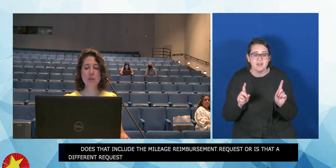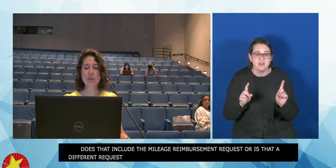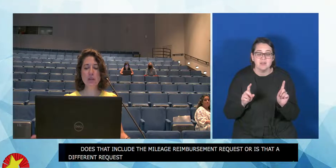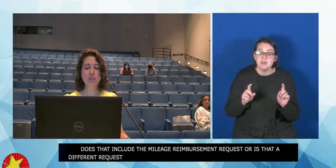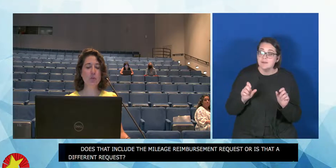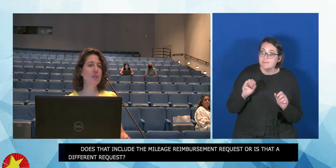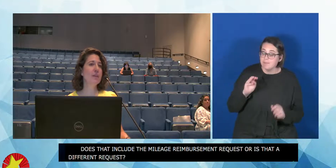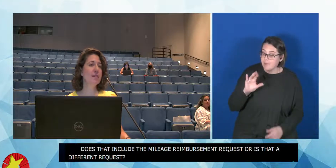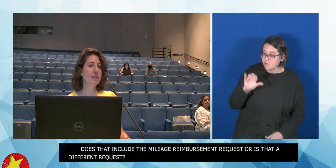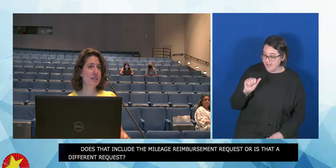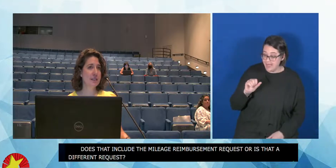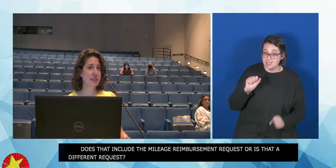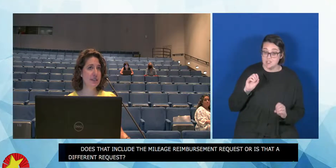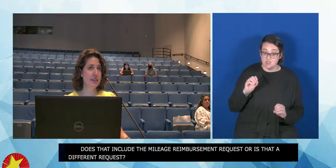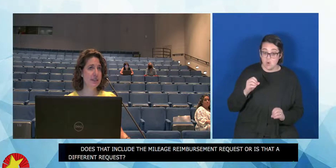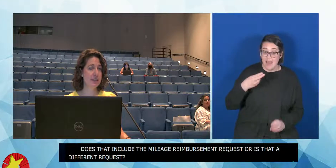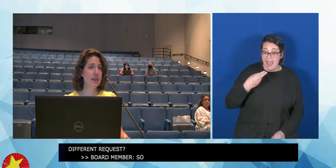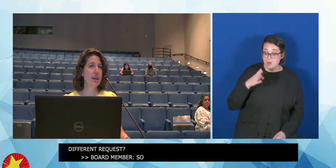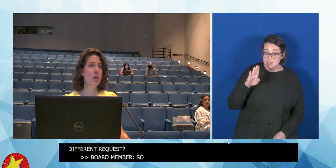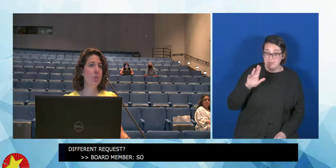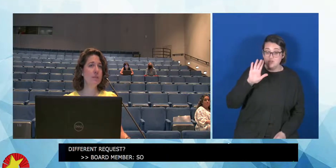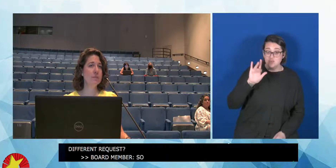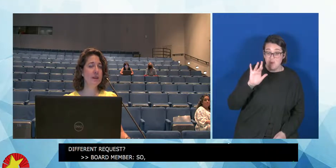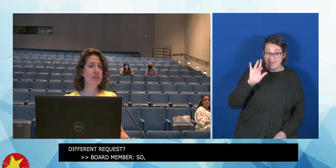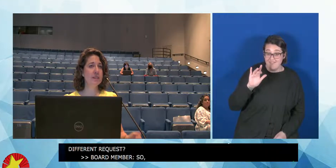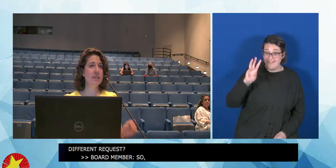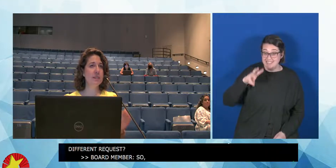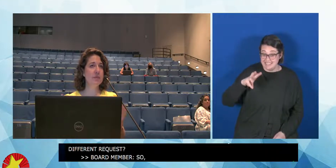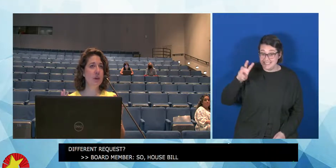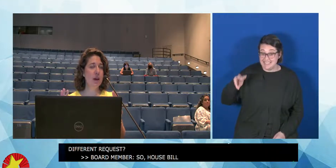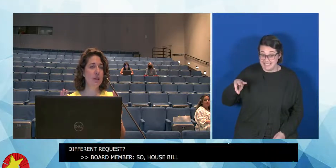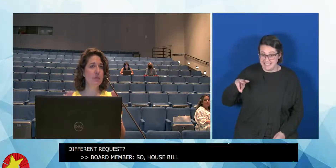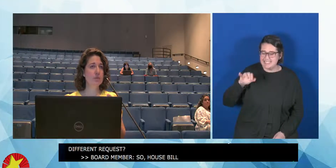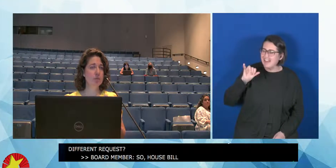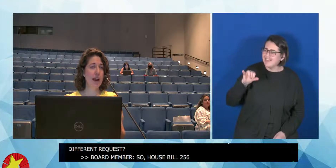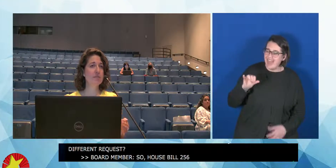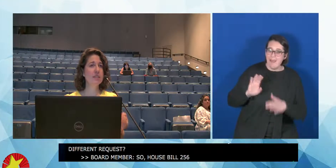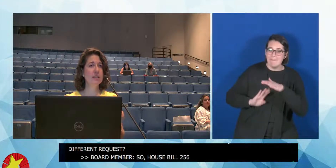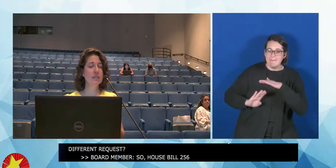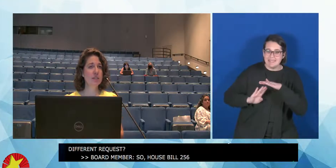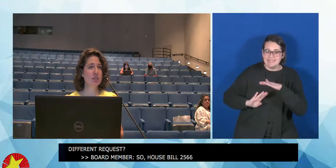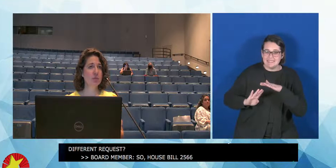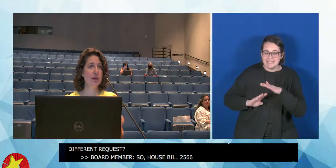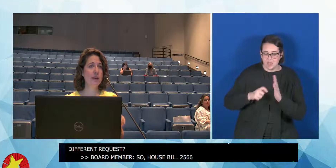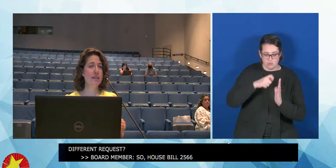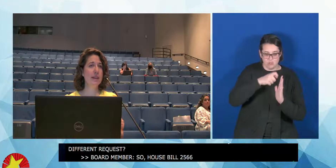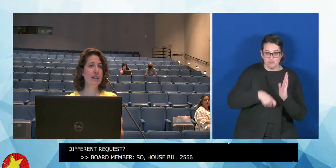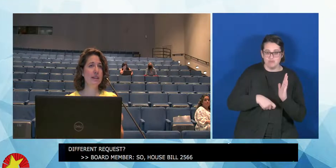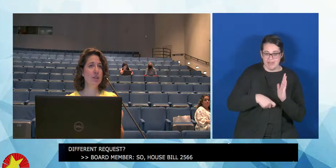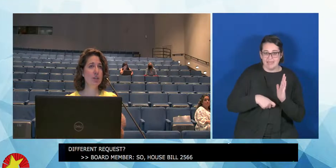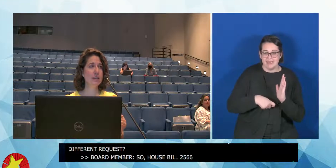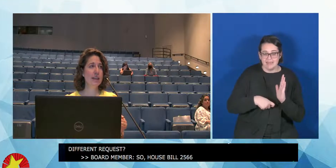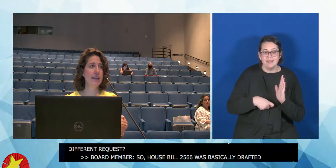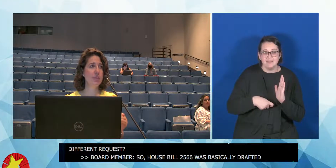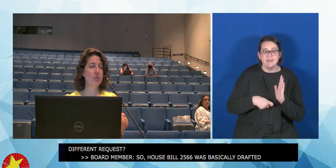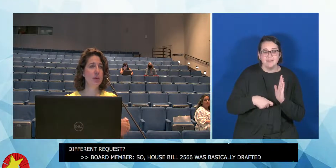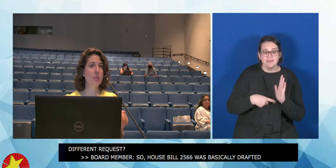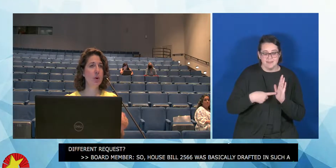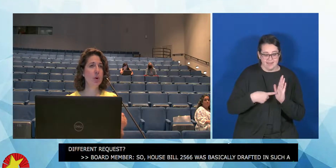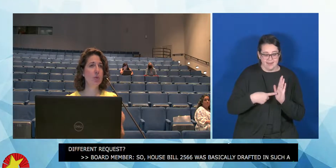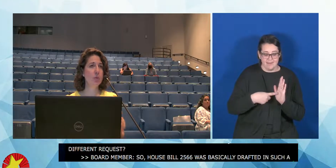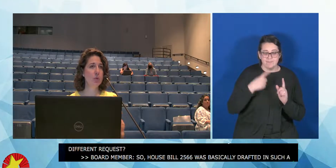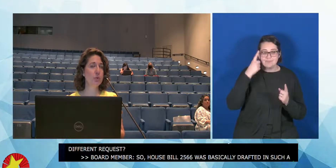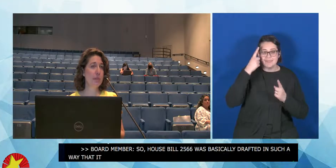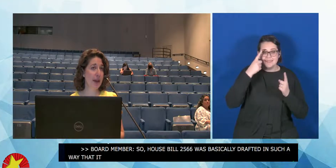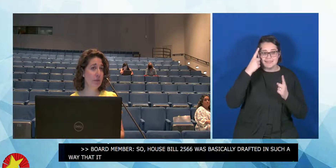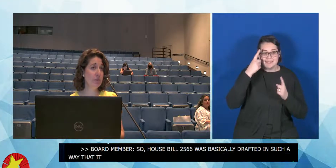House Bill 2566 was basically drafted in such a way that it looked at doing a